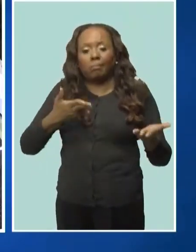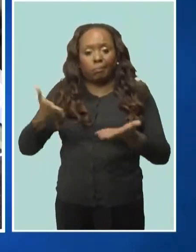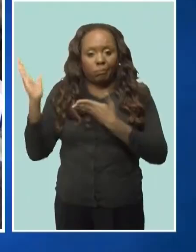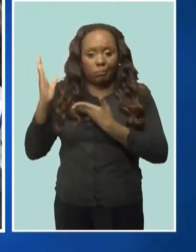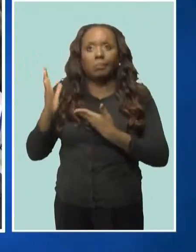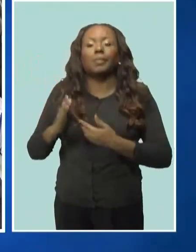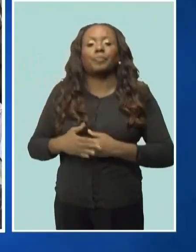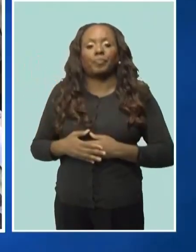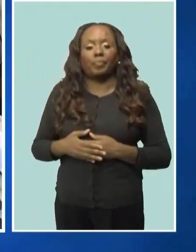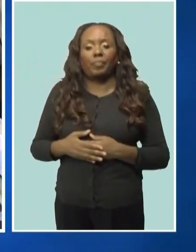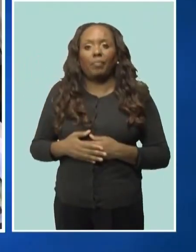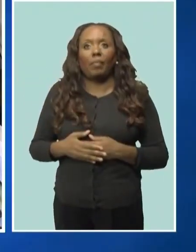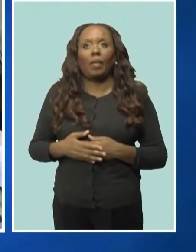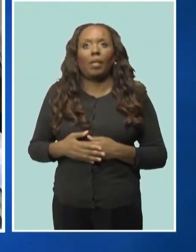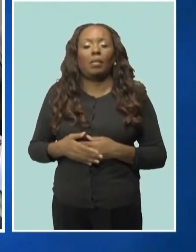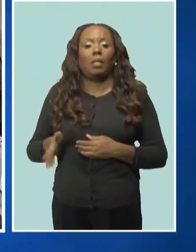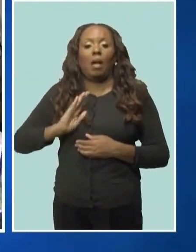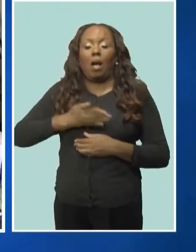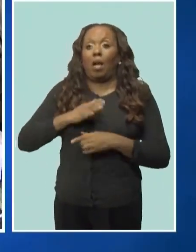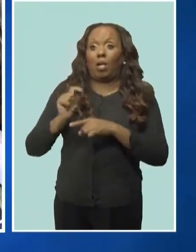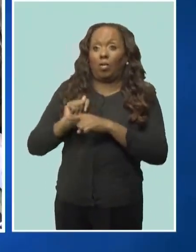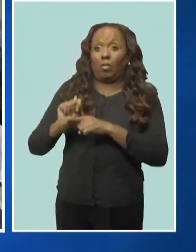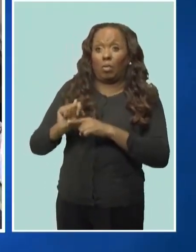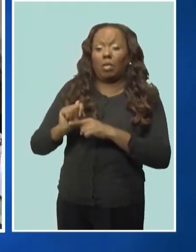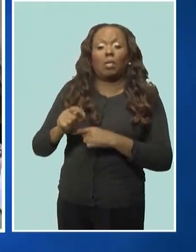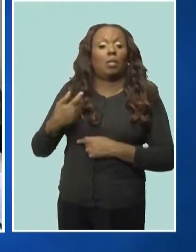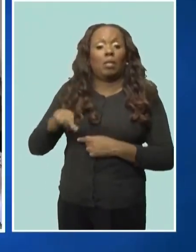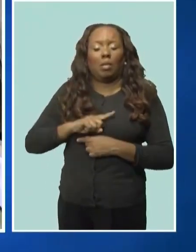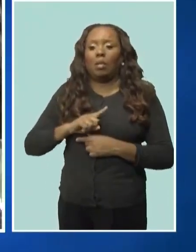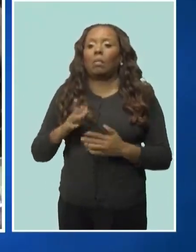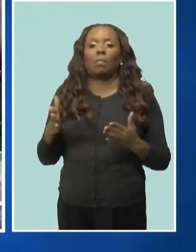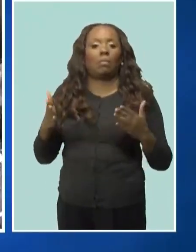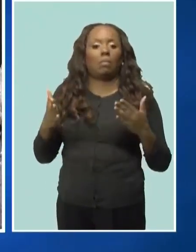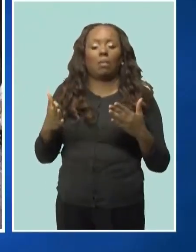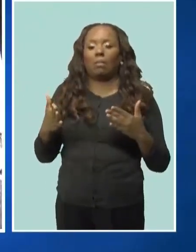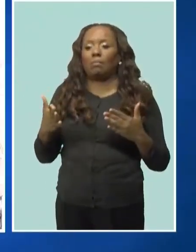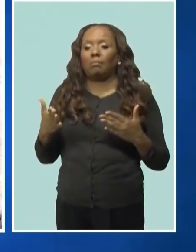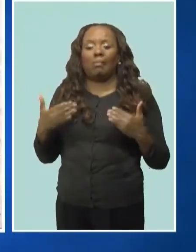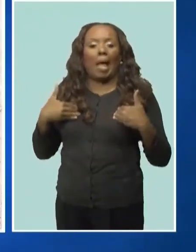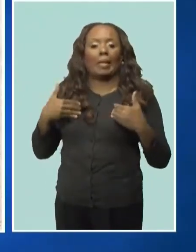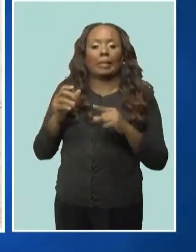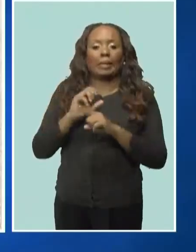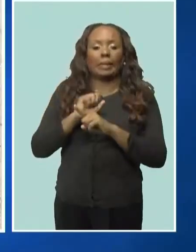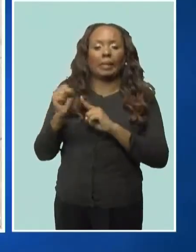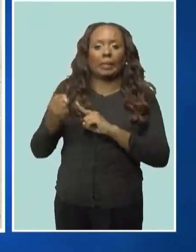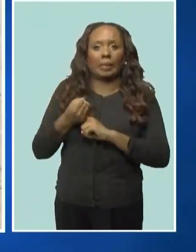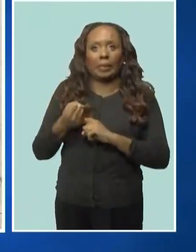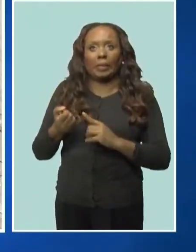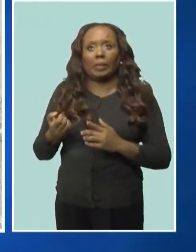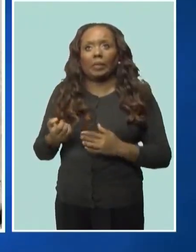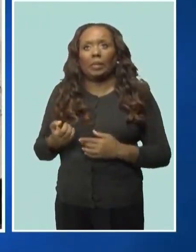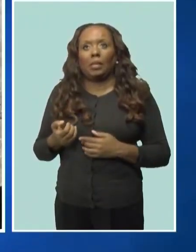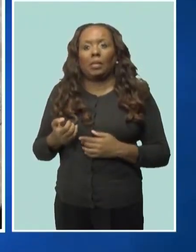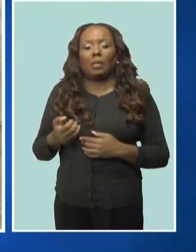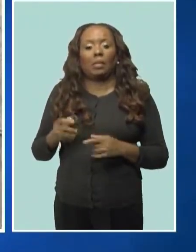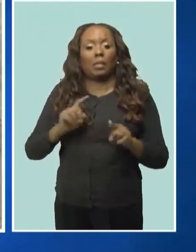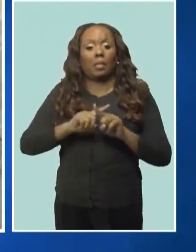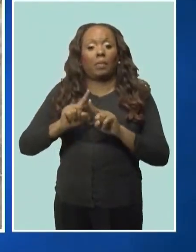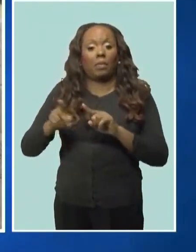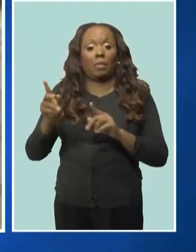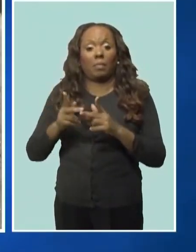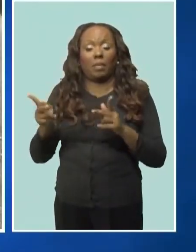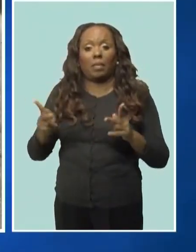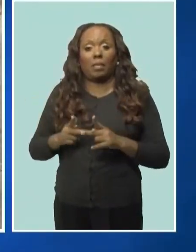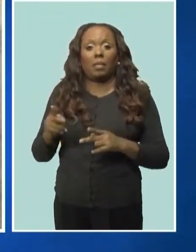did an exercise the other day between the partner nations with our aviation unit, and we actually had a full exercise across the island, and we made